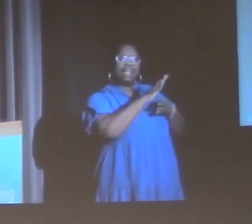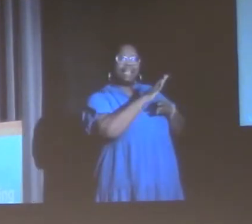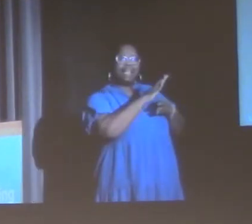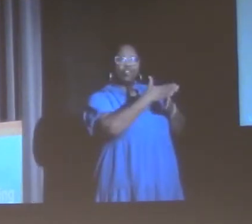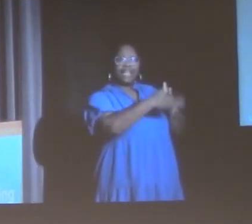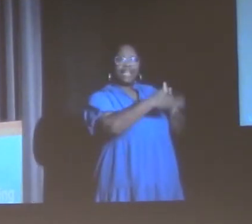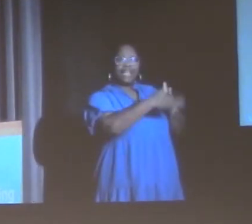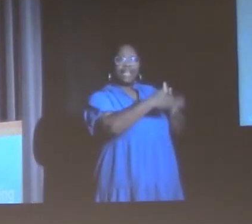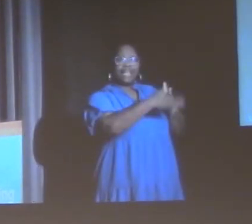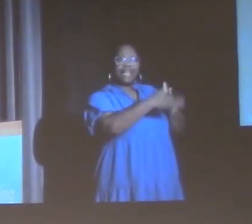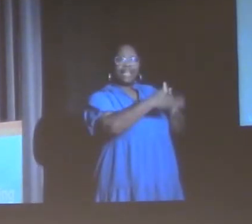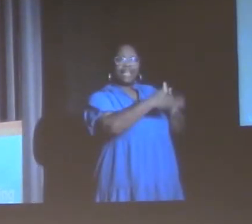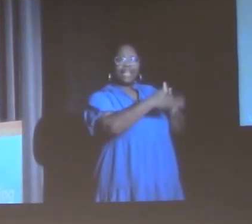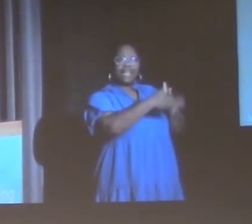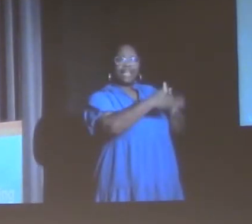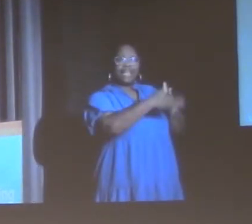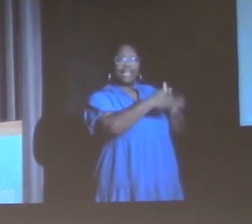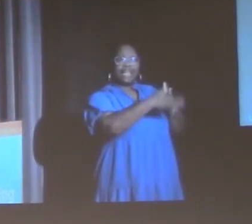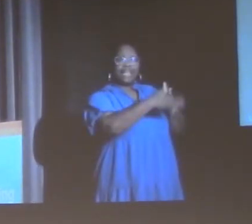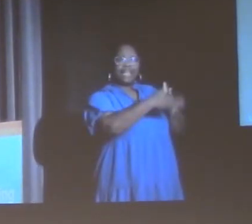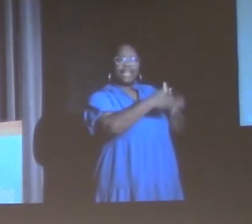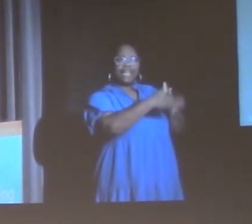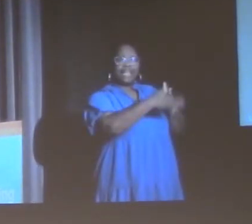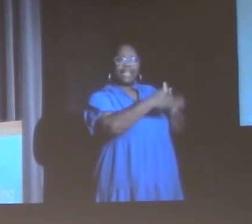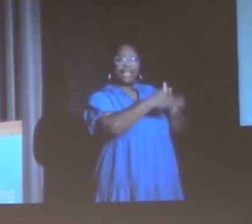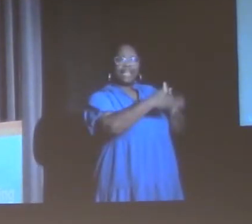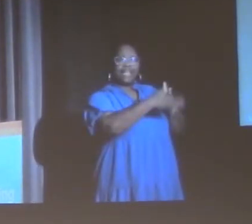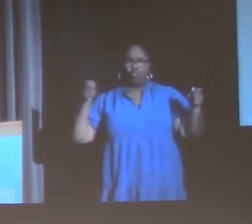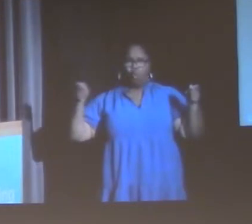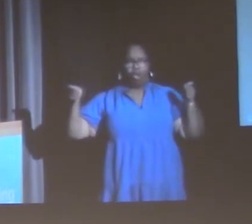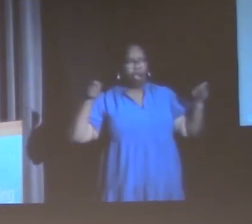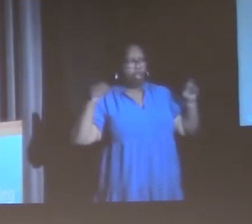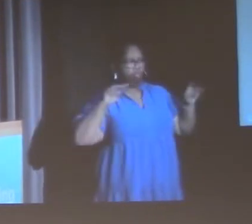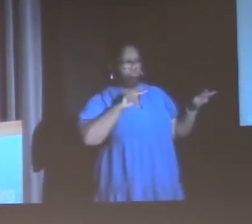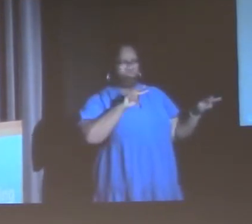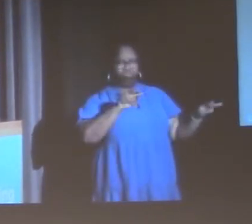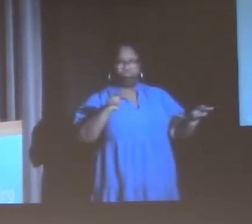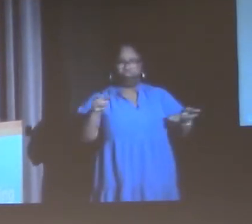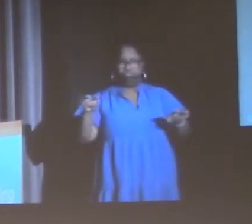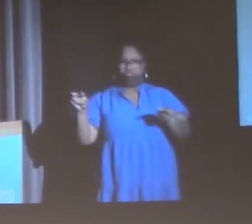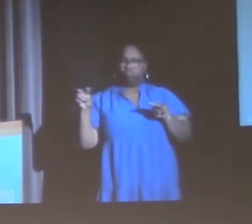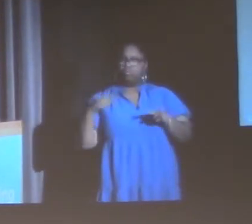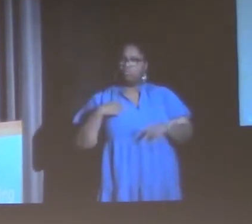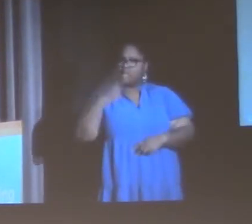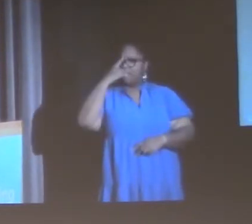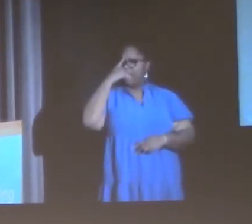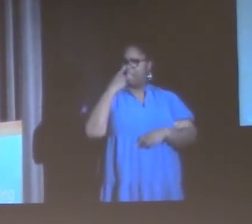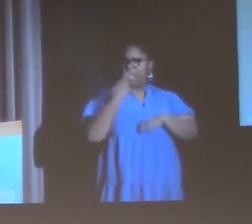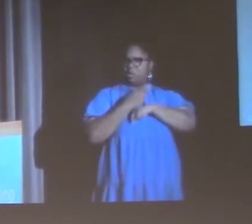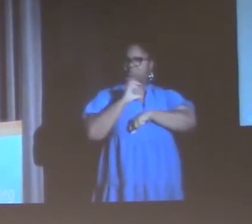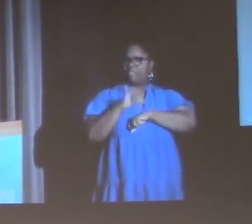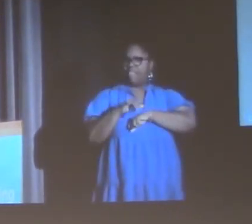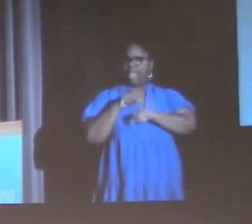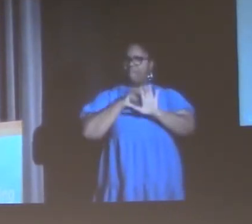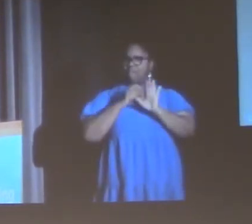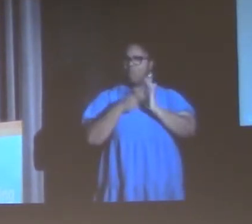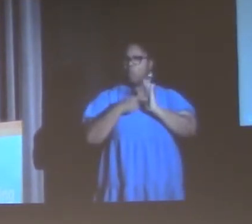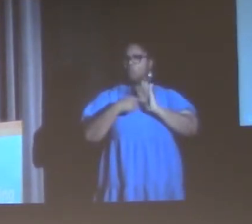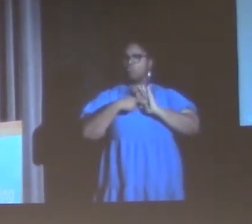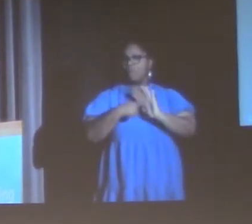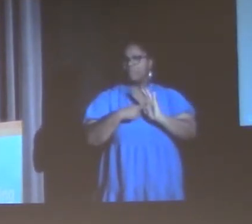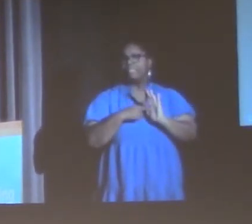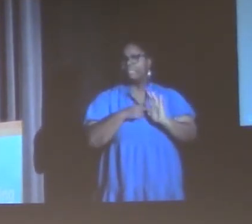fear everywhere. And I think it's represented in different ways in the film.